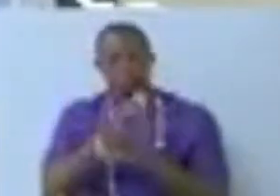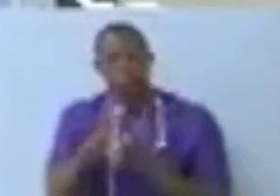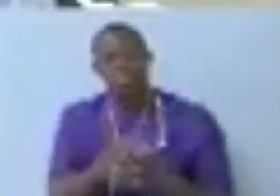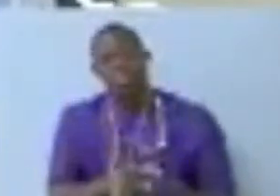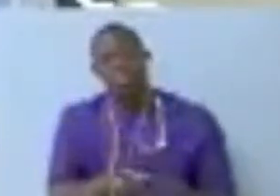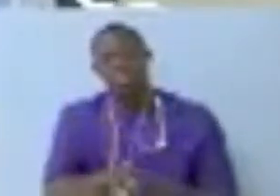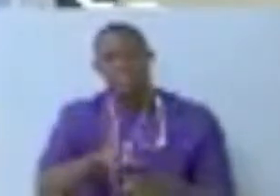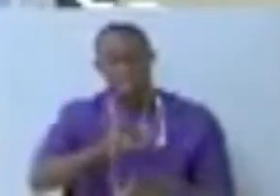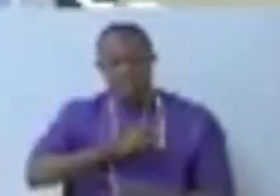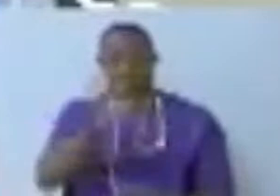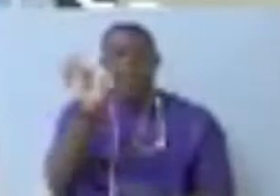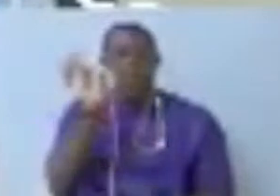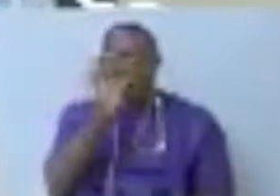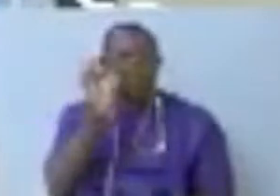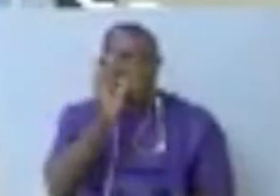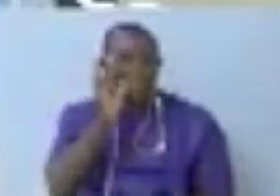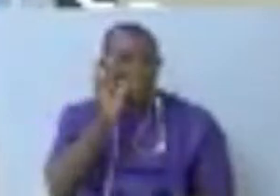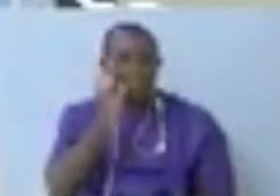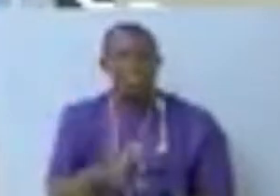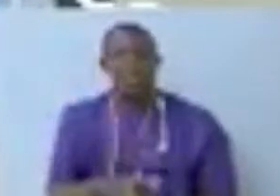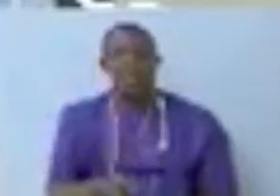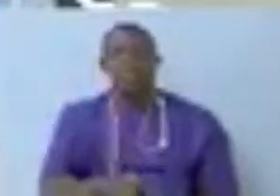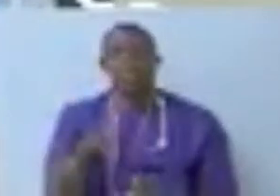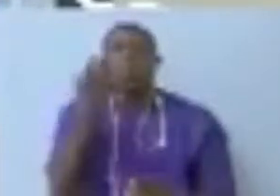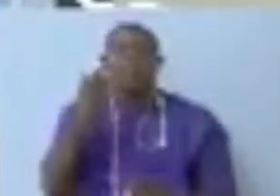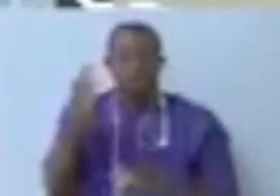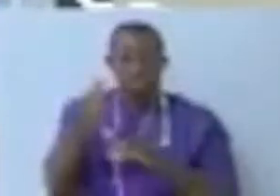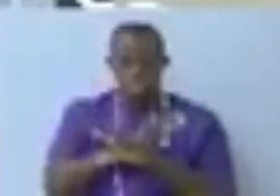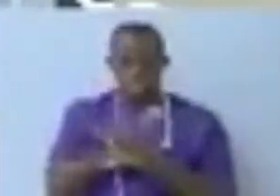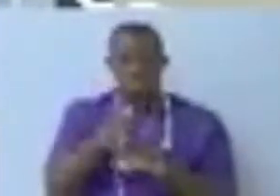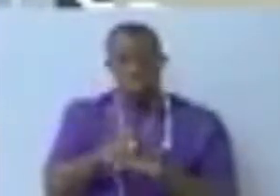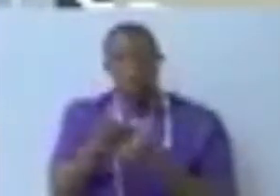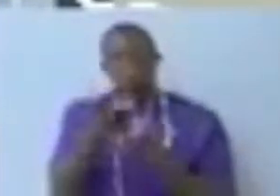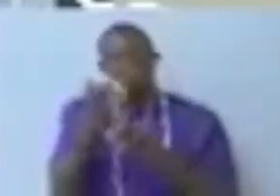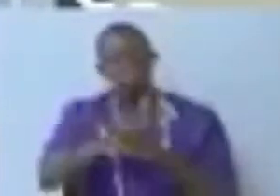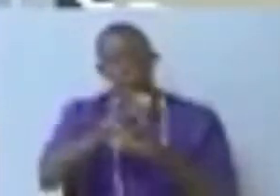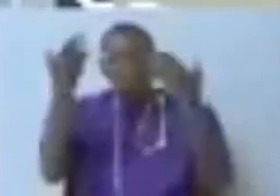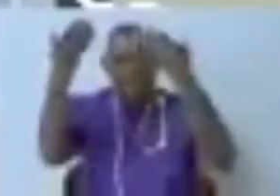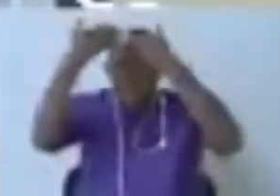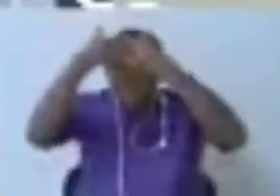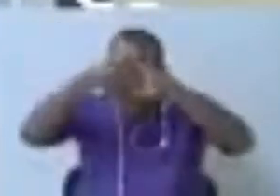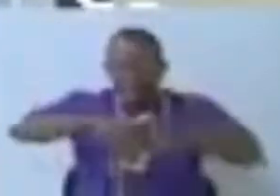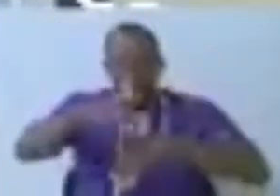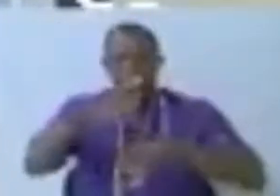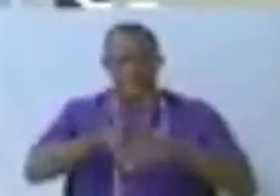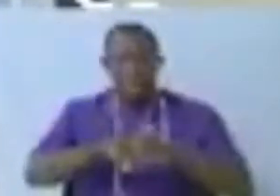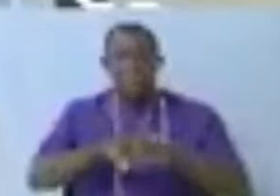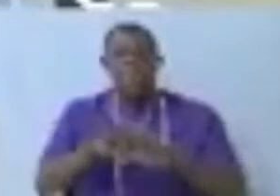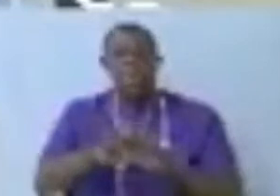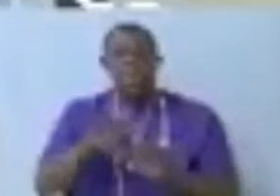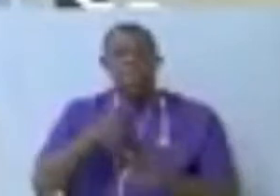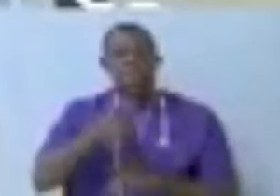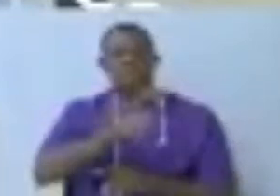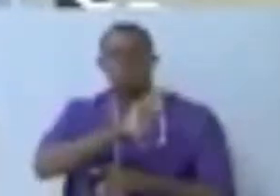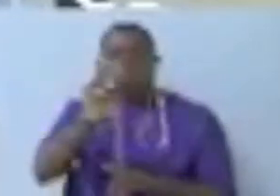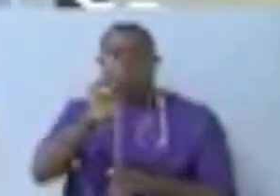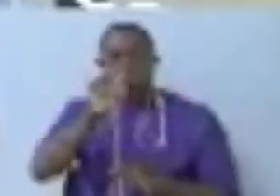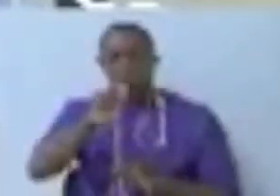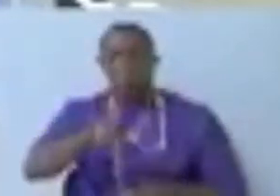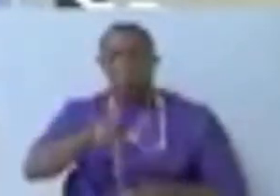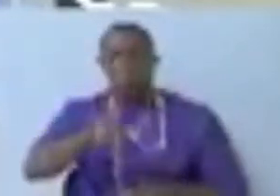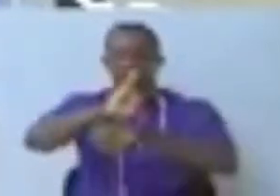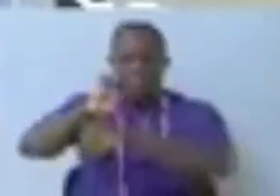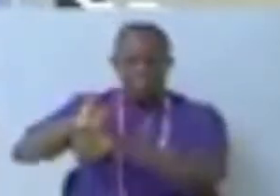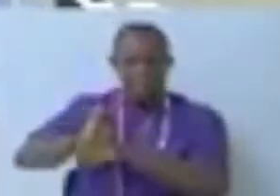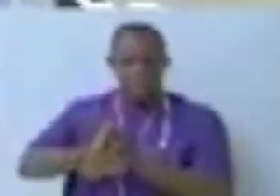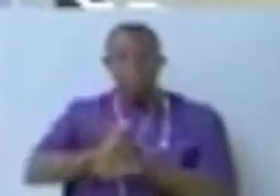He answered, well, it was in the night. So I could not identify each